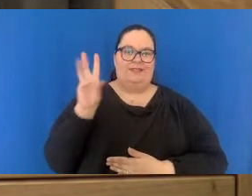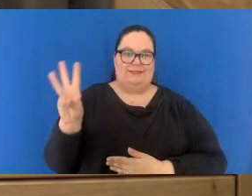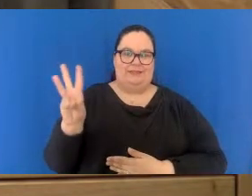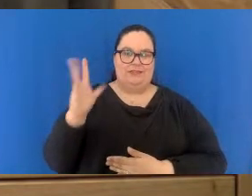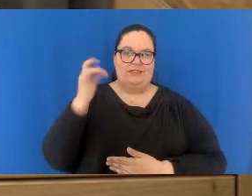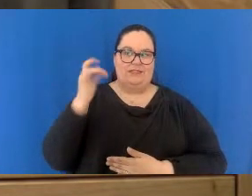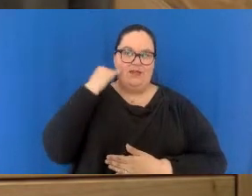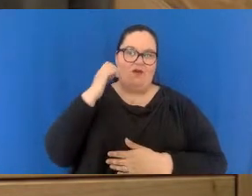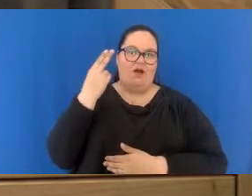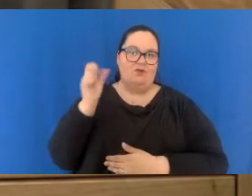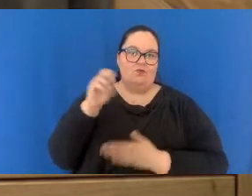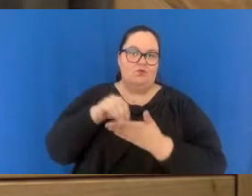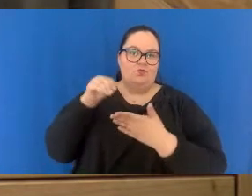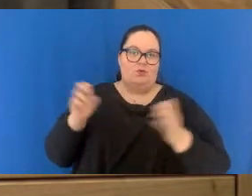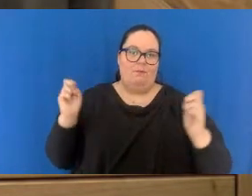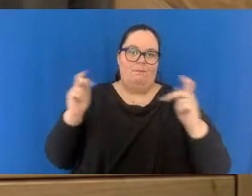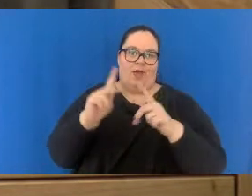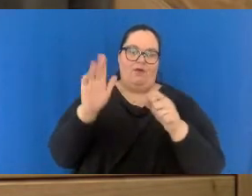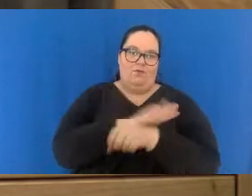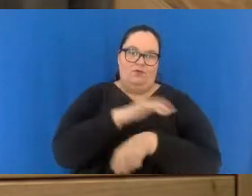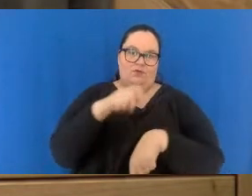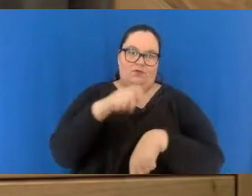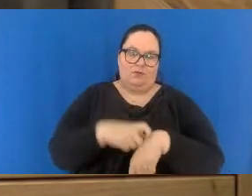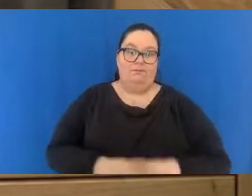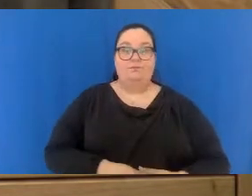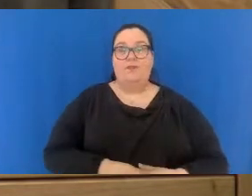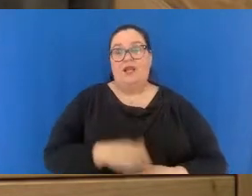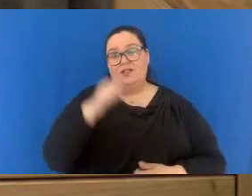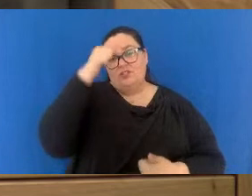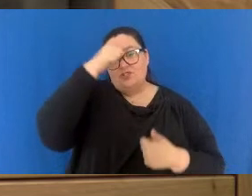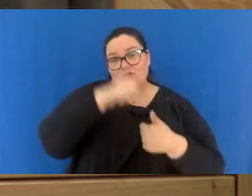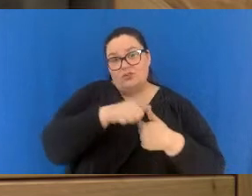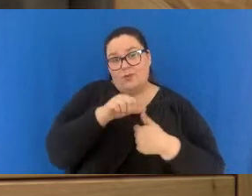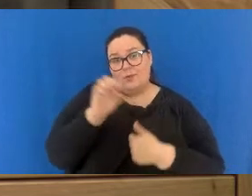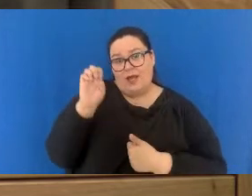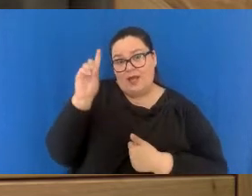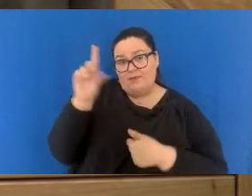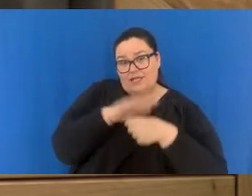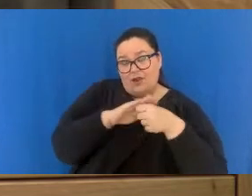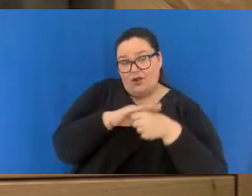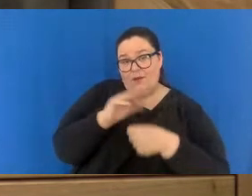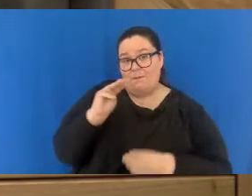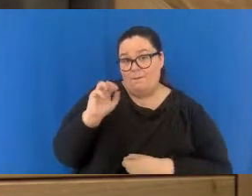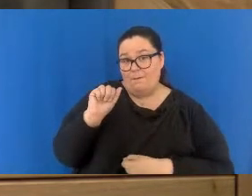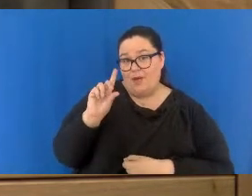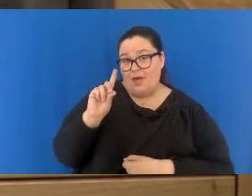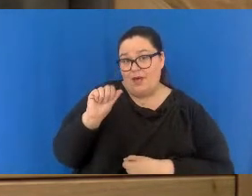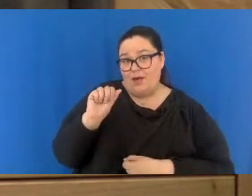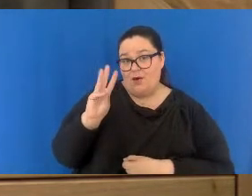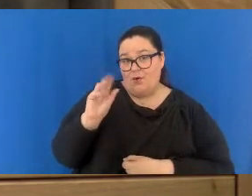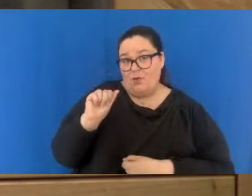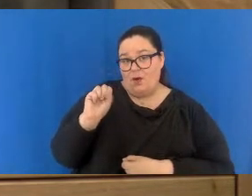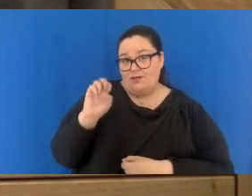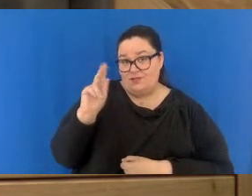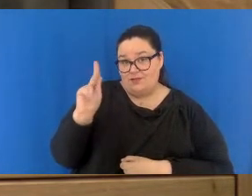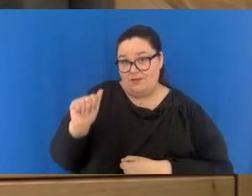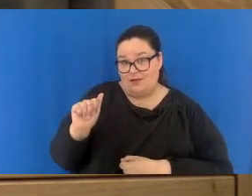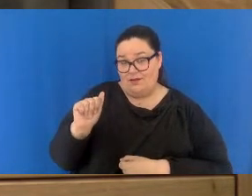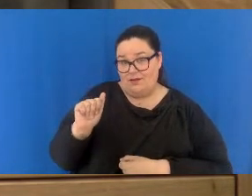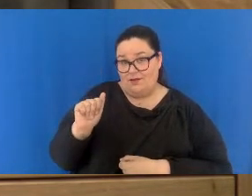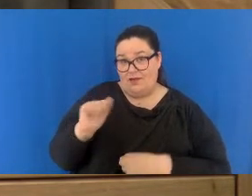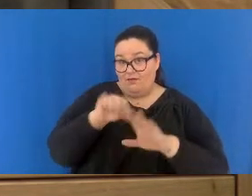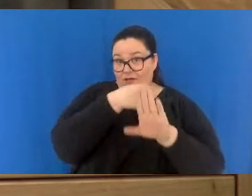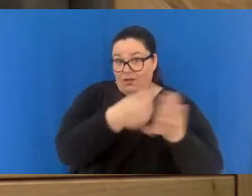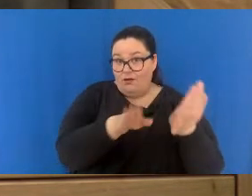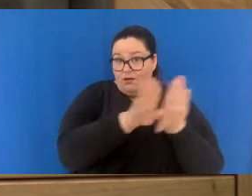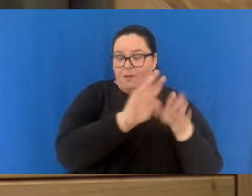As a reminder to those in the Edmundston and Upper Madawaska area, under lockdown, people must spend time only with their